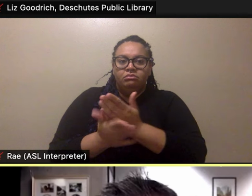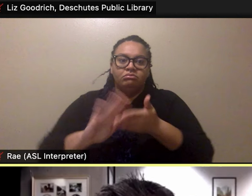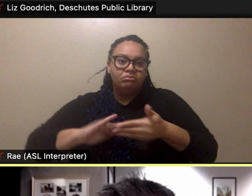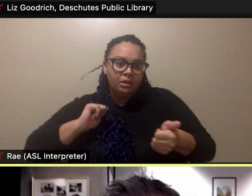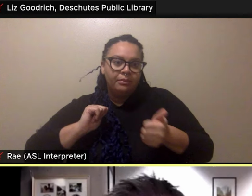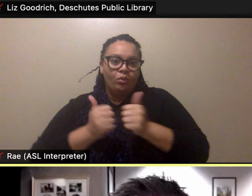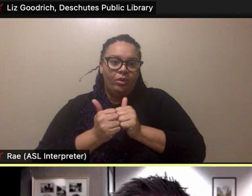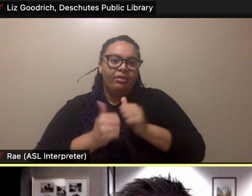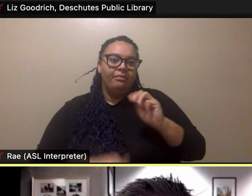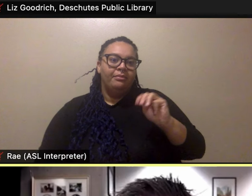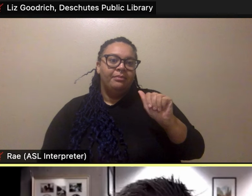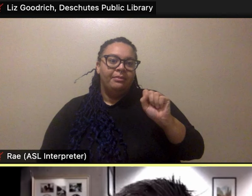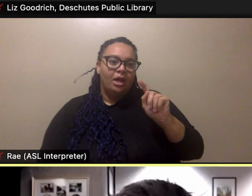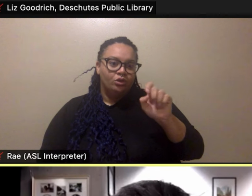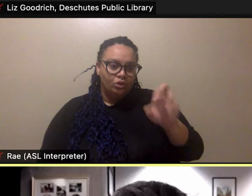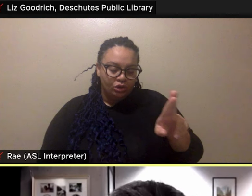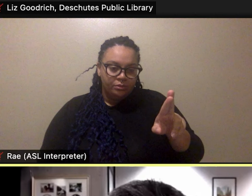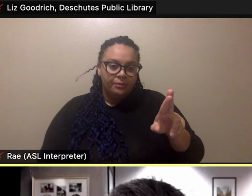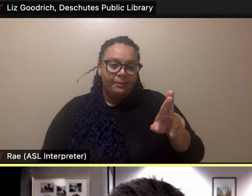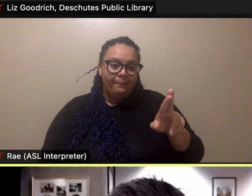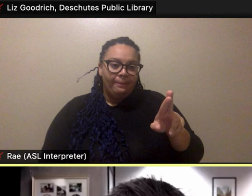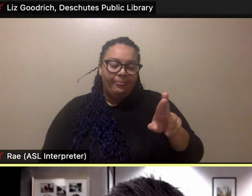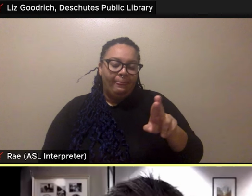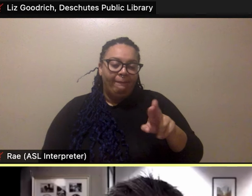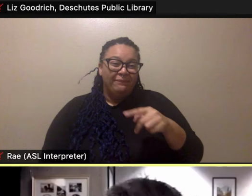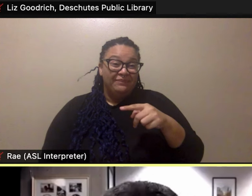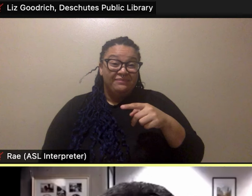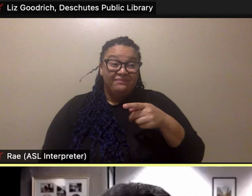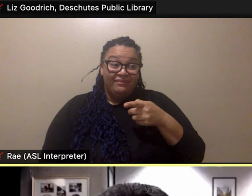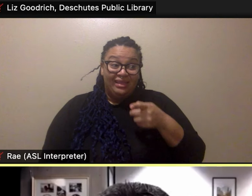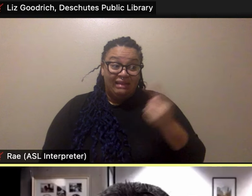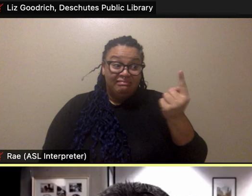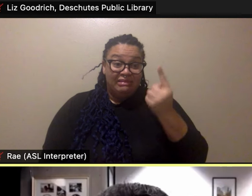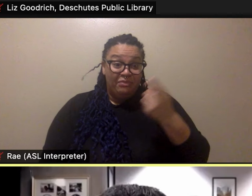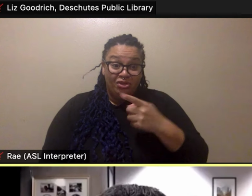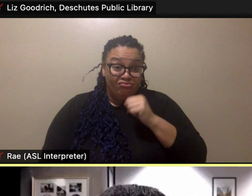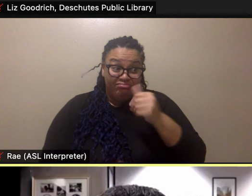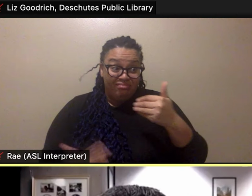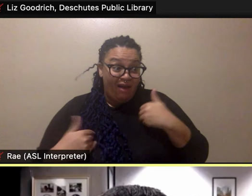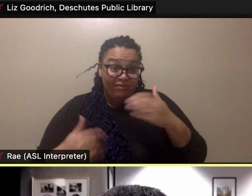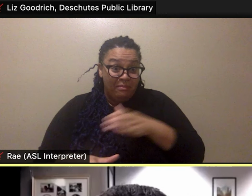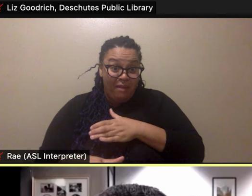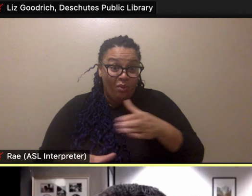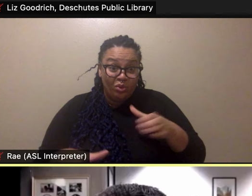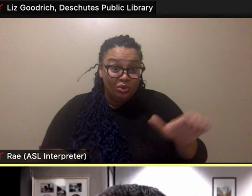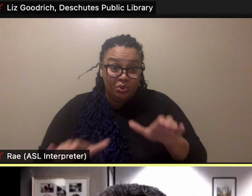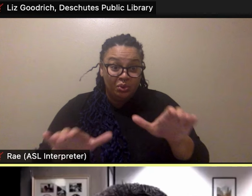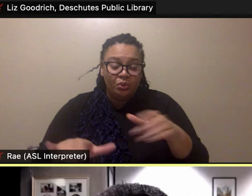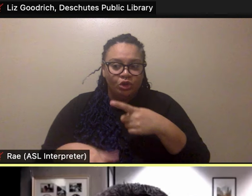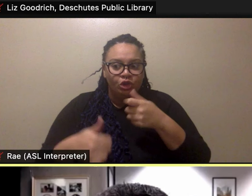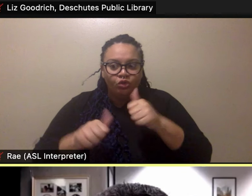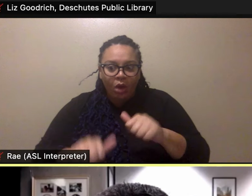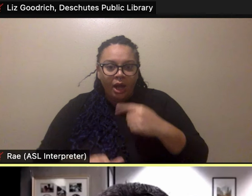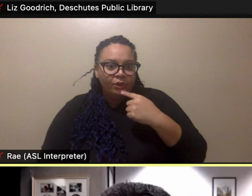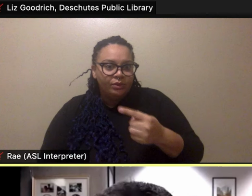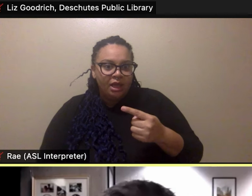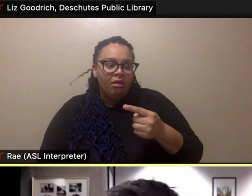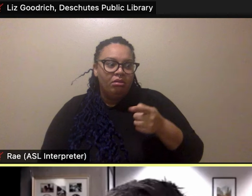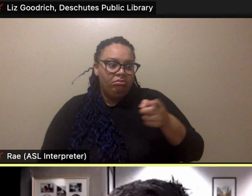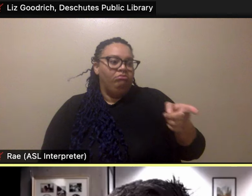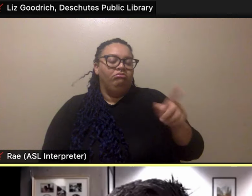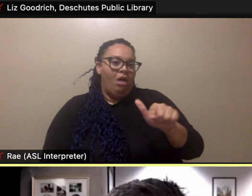the master, Robert. This is something she didn't really have the power to do. She tried to tell Robert she